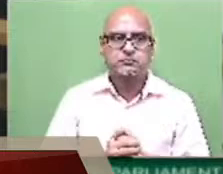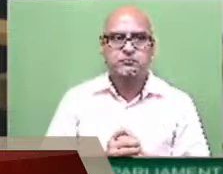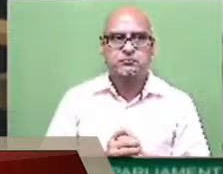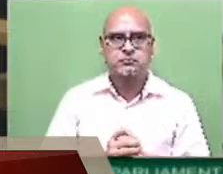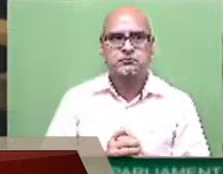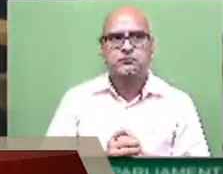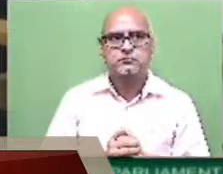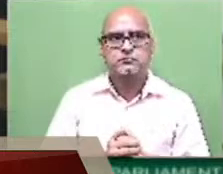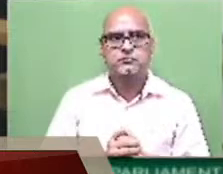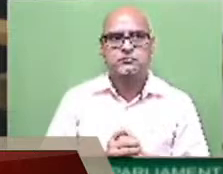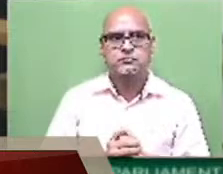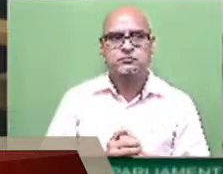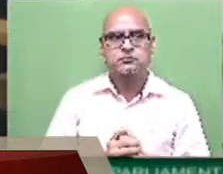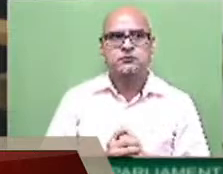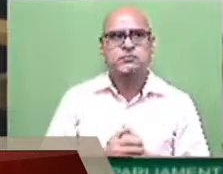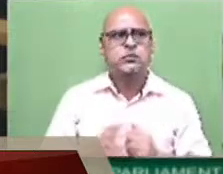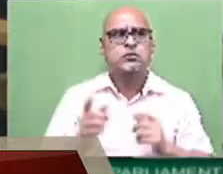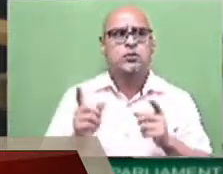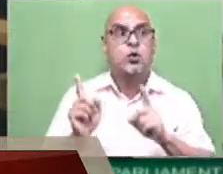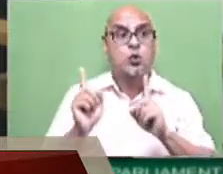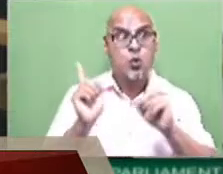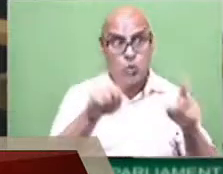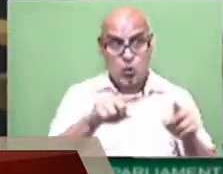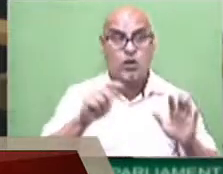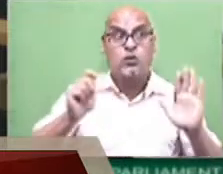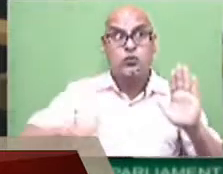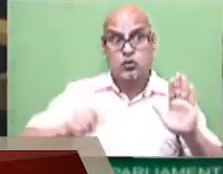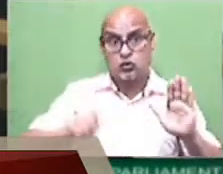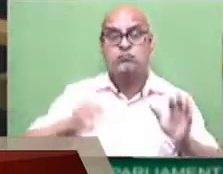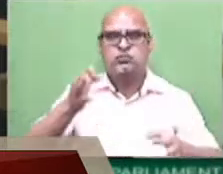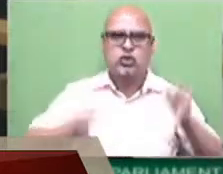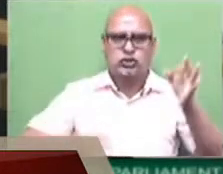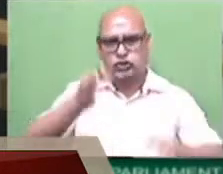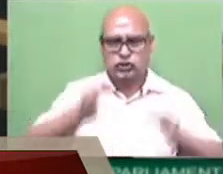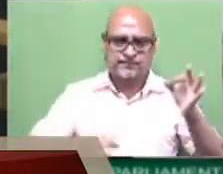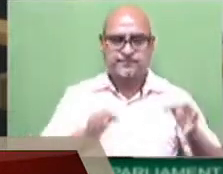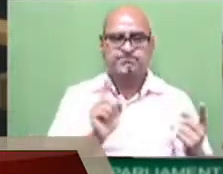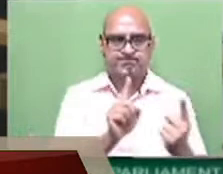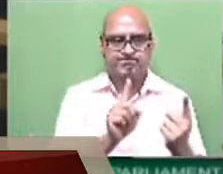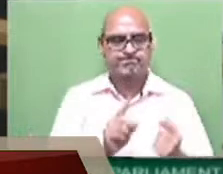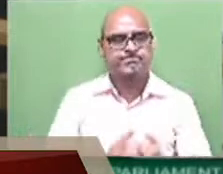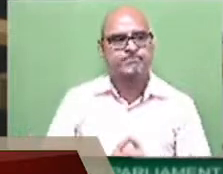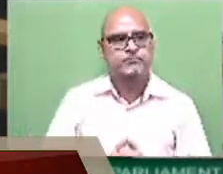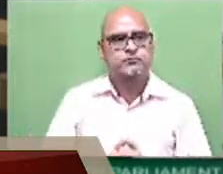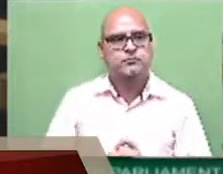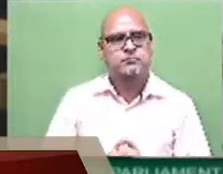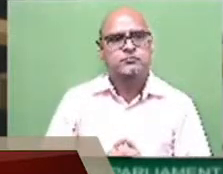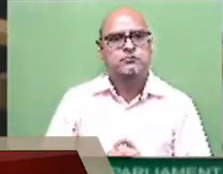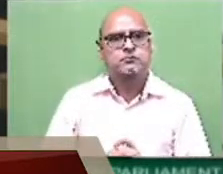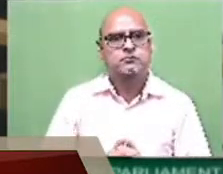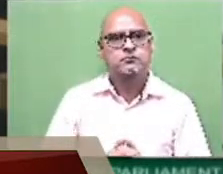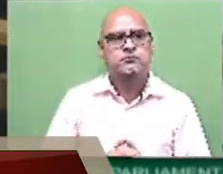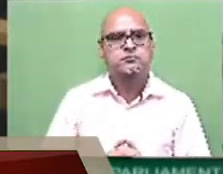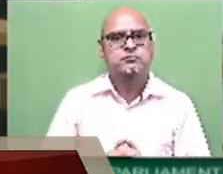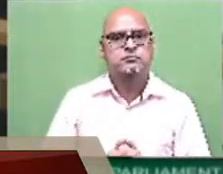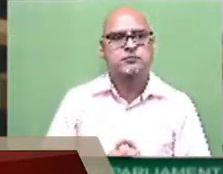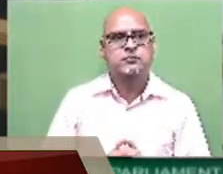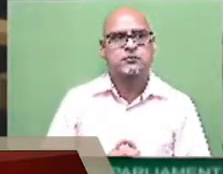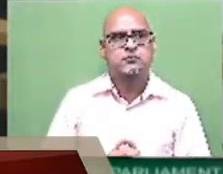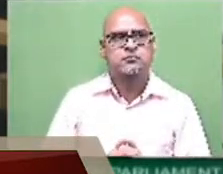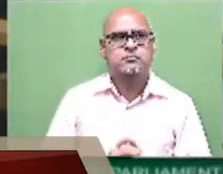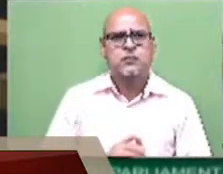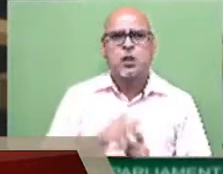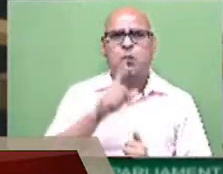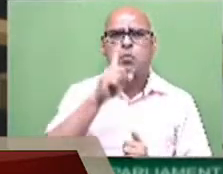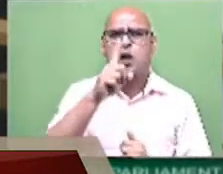in the district in which he paid the fixed penalty in respect of the offense for which he was charged. Now, the issue with respect to this